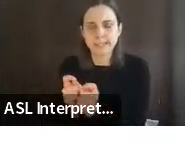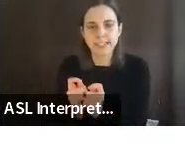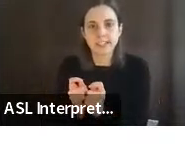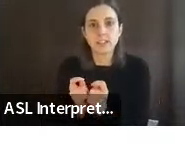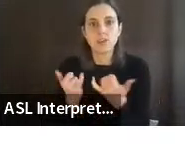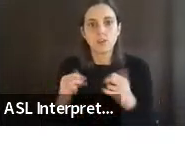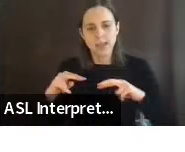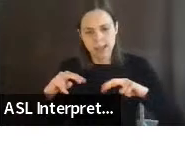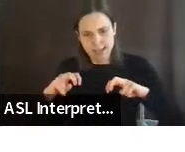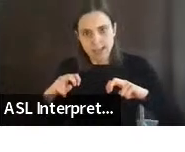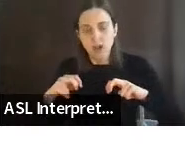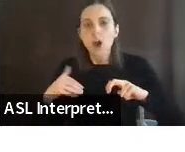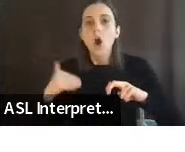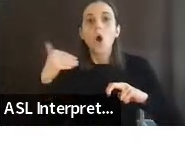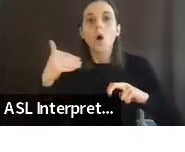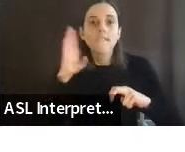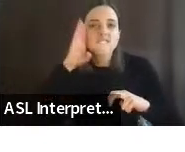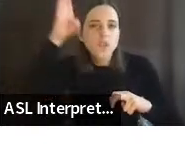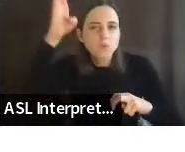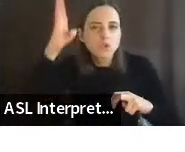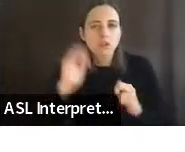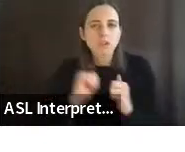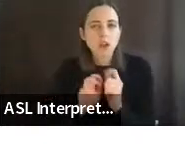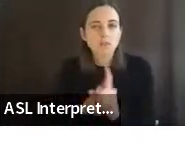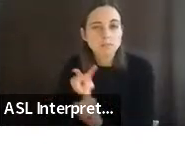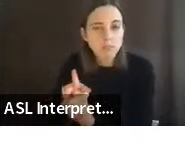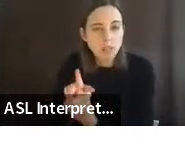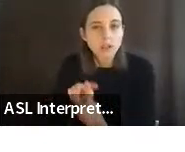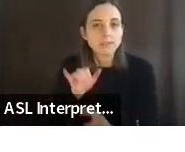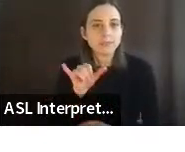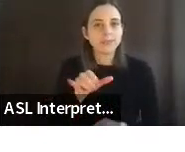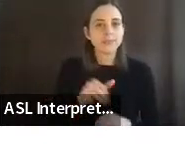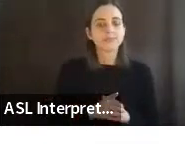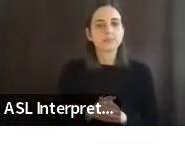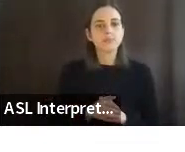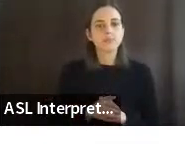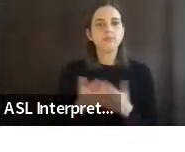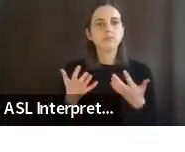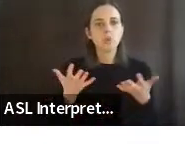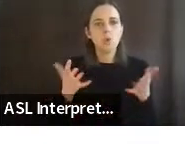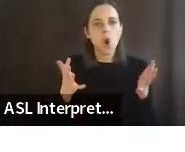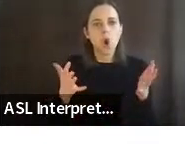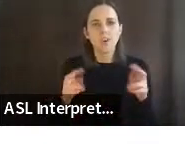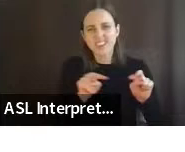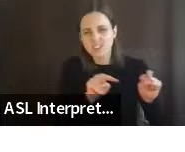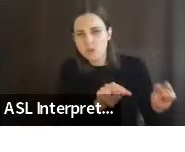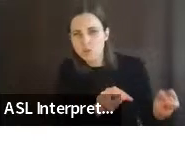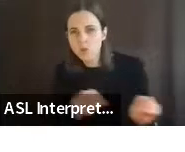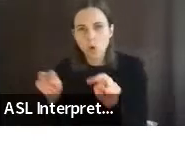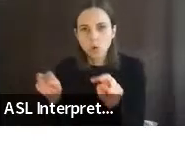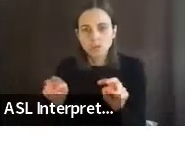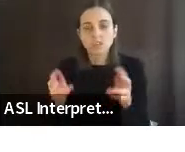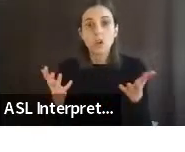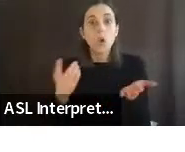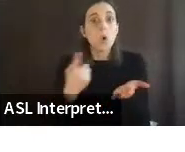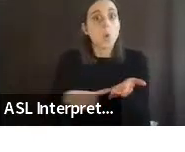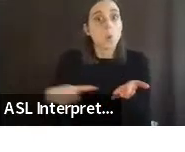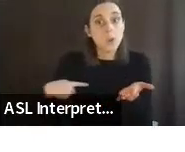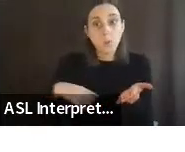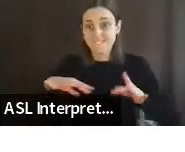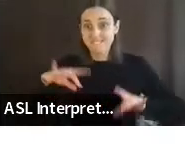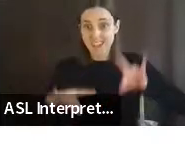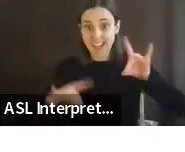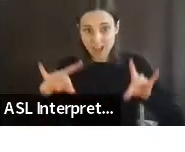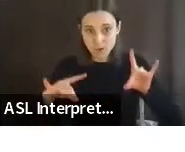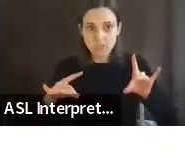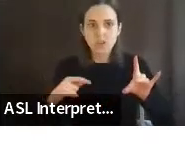investment. And we have talked before about some of the findings from those measures. And then today we want to dive a little bit more deeply into your